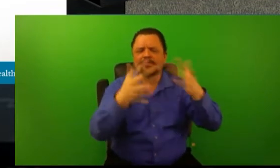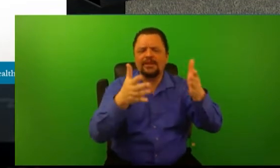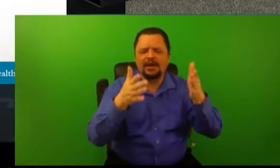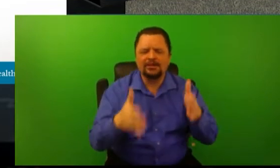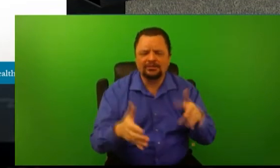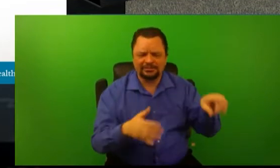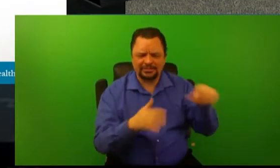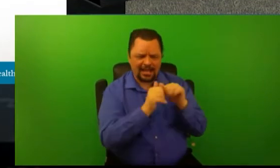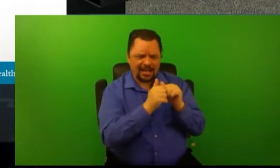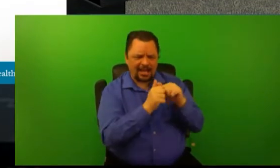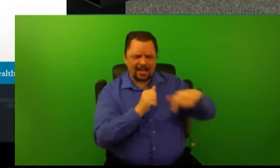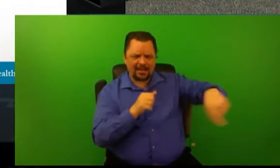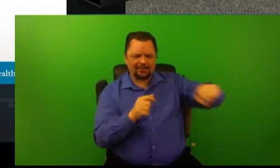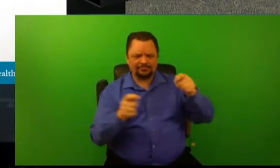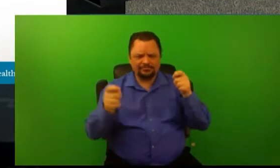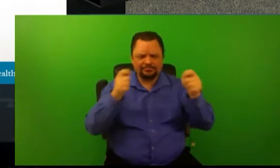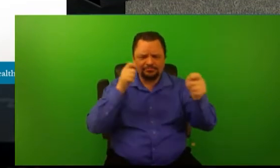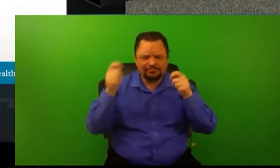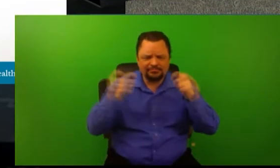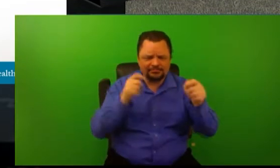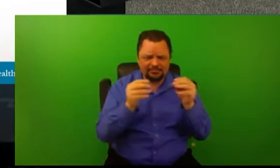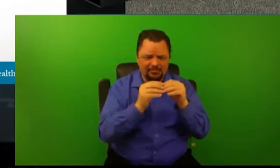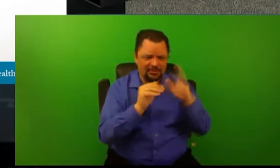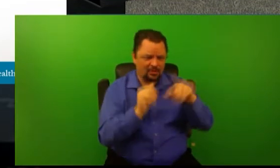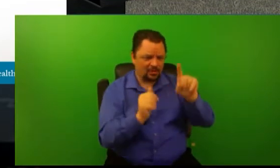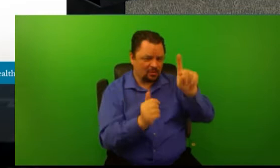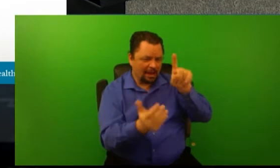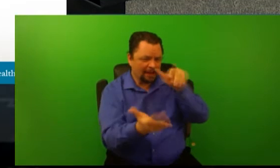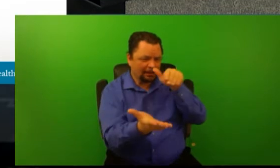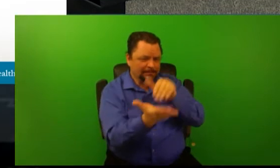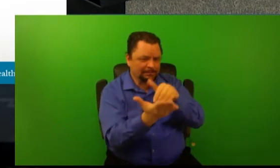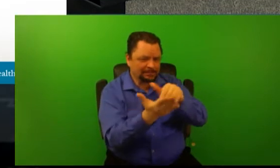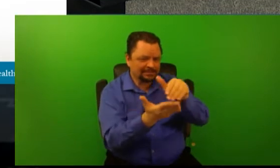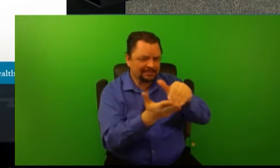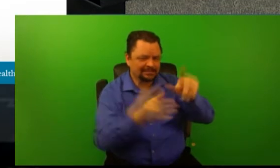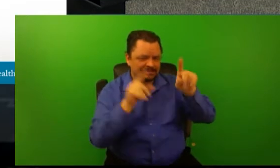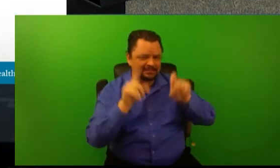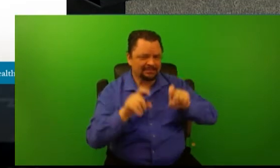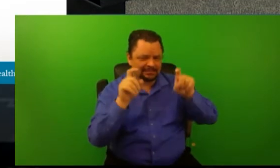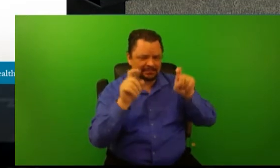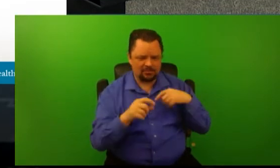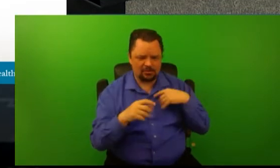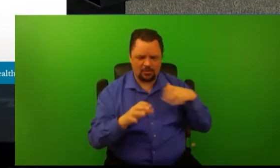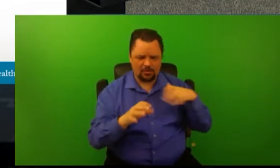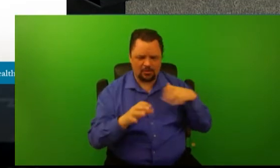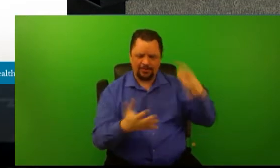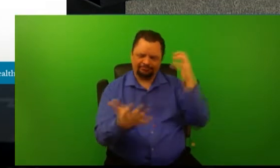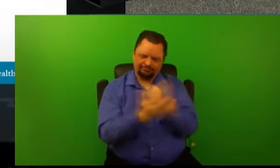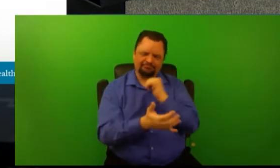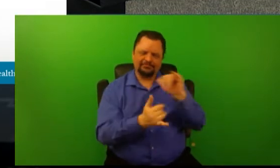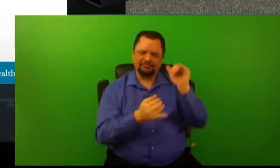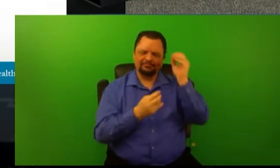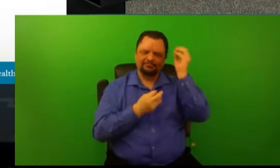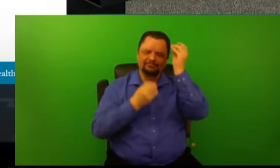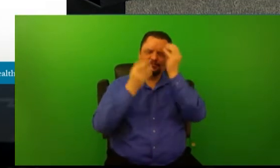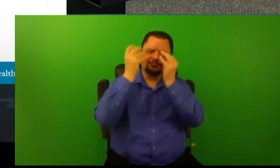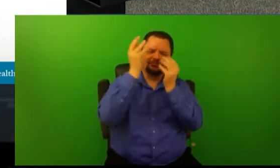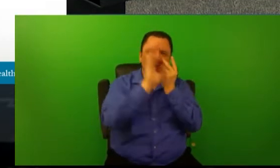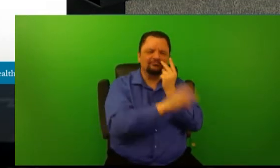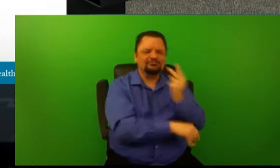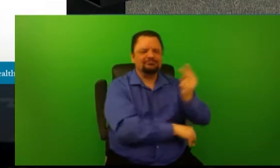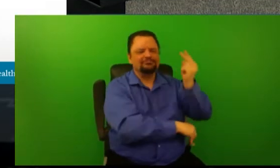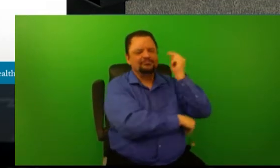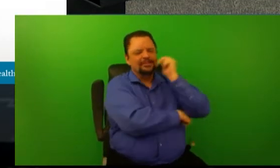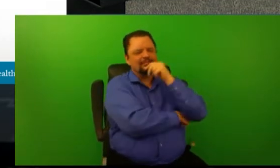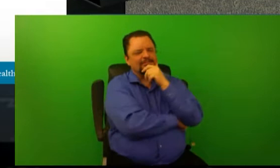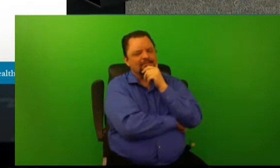than 1 million tests in our community as well. So just wanted to take a moment as we talk about 2 years of response to reflect what that